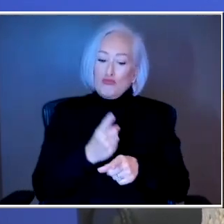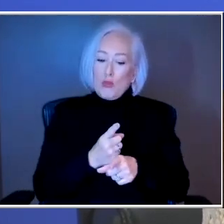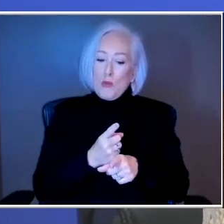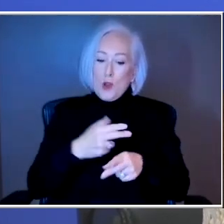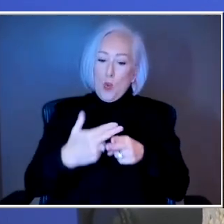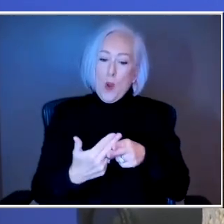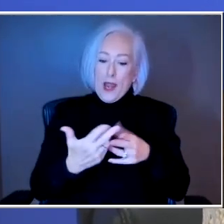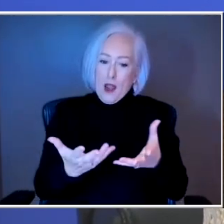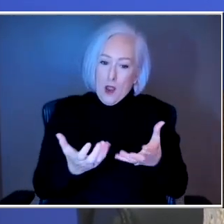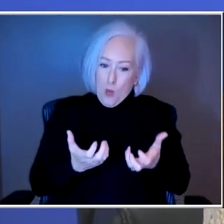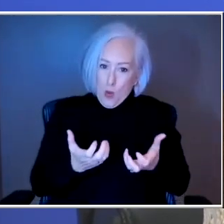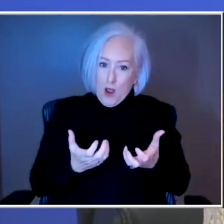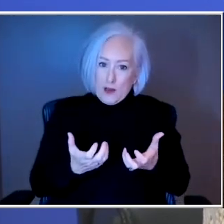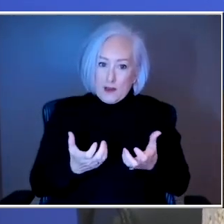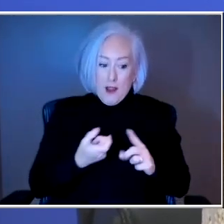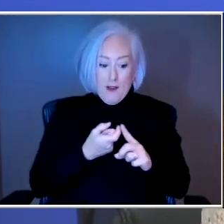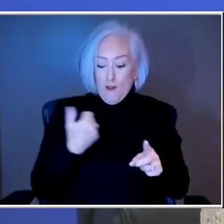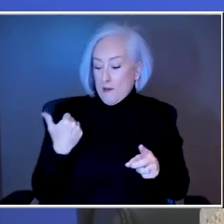I'm probably